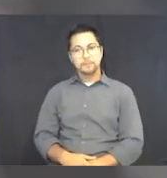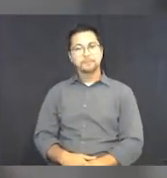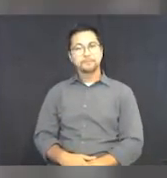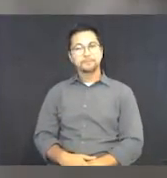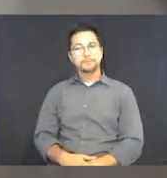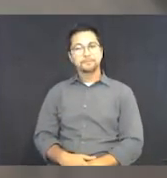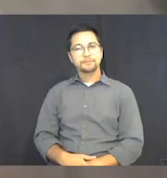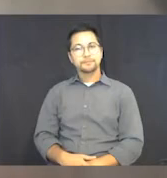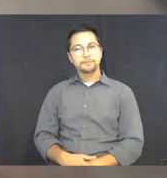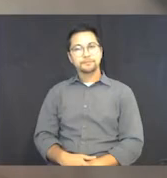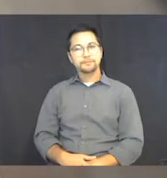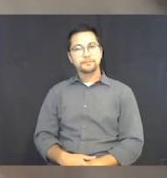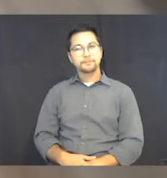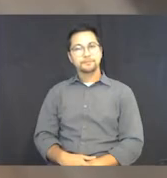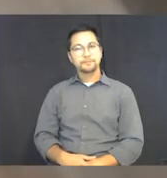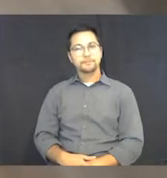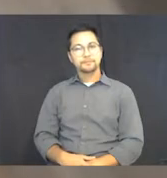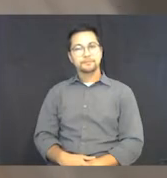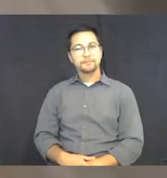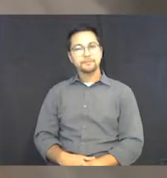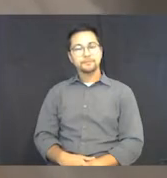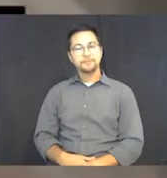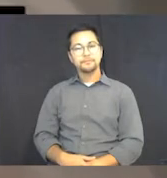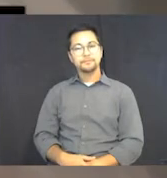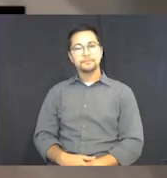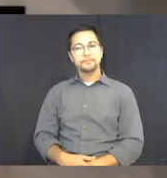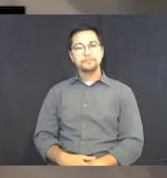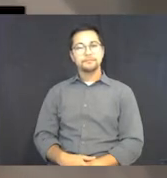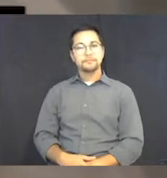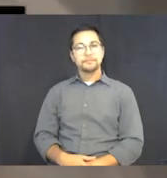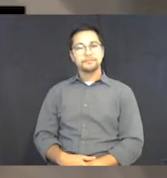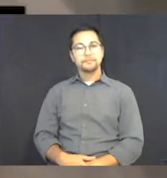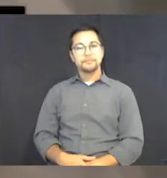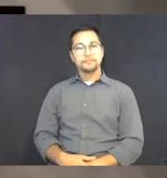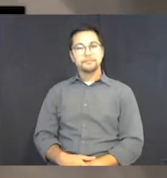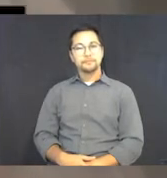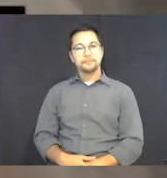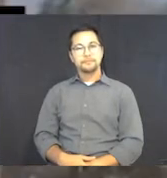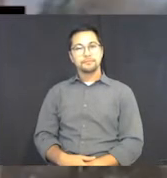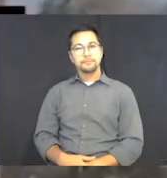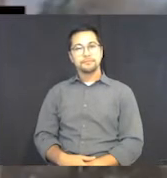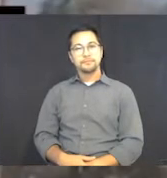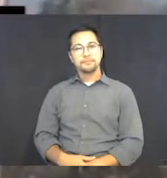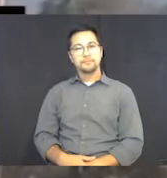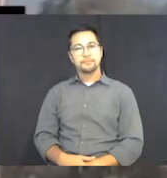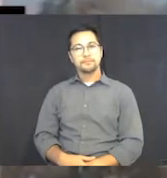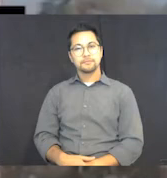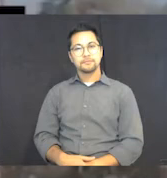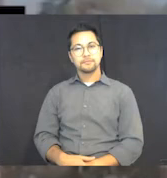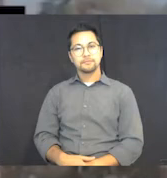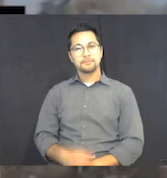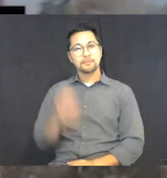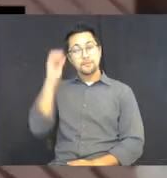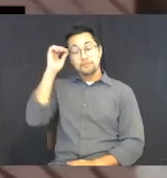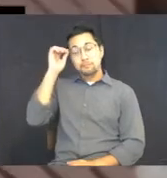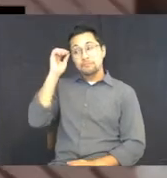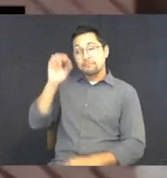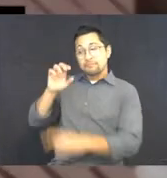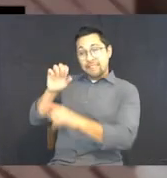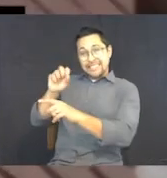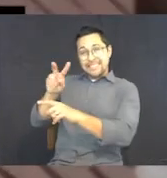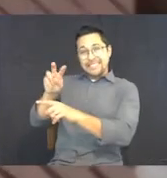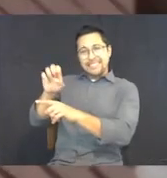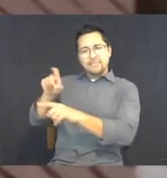is very well liked by community members. He participates in local events, the VFW